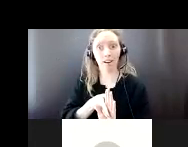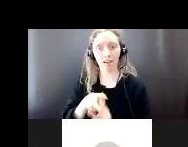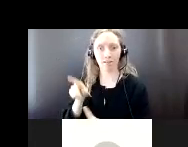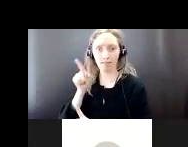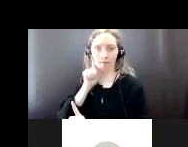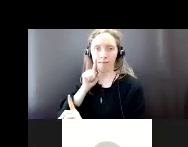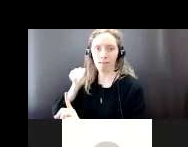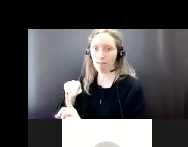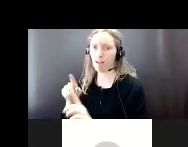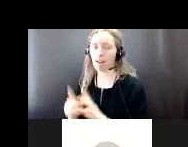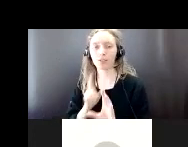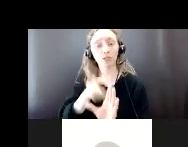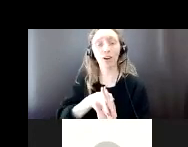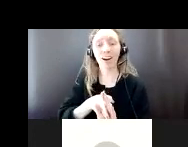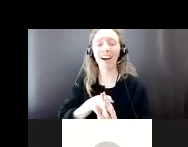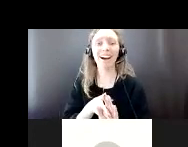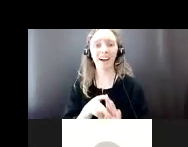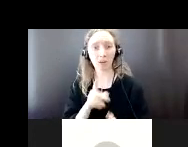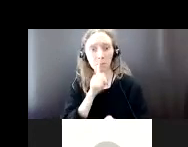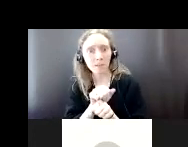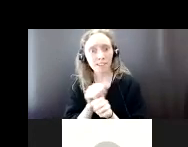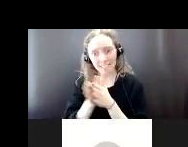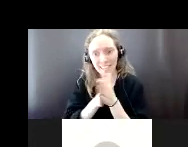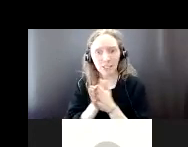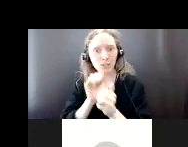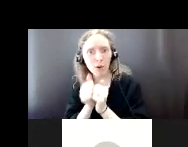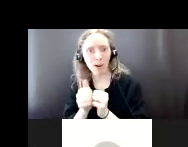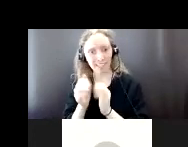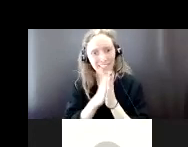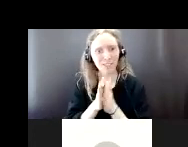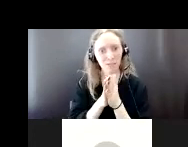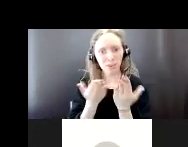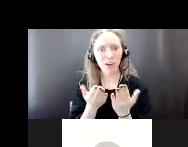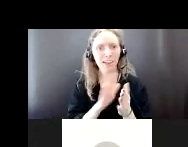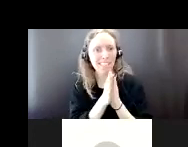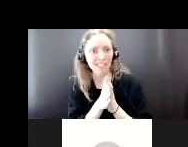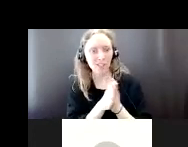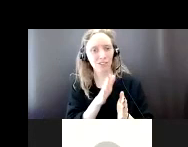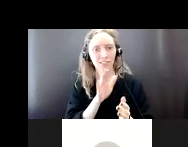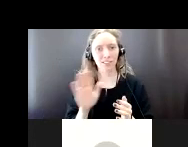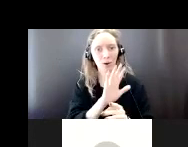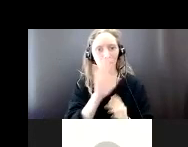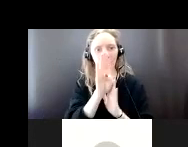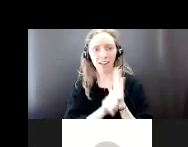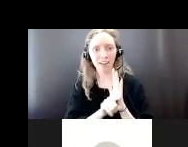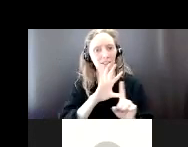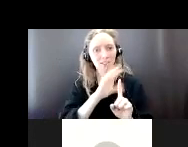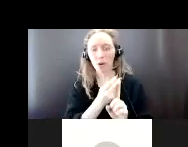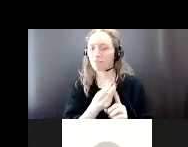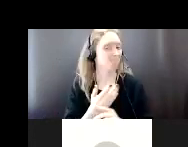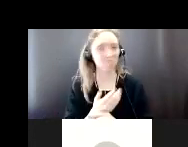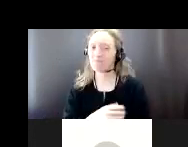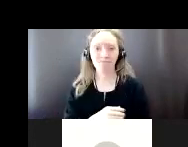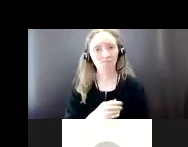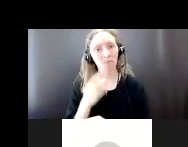not because they share the same interest. They join the group solely to gain your trust. Once